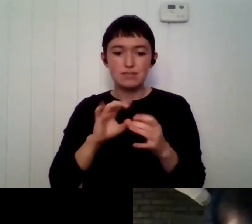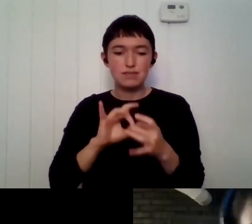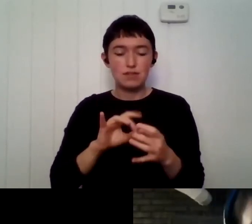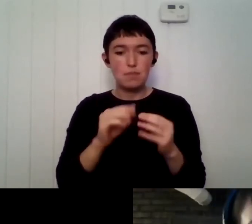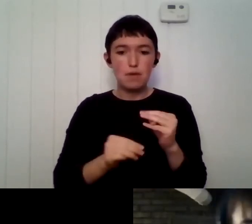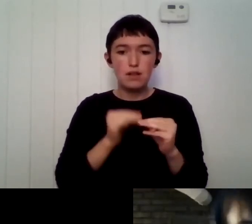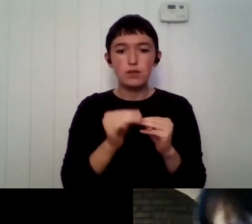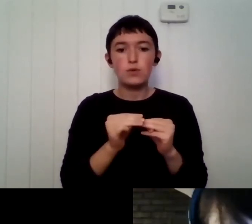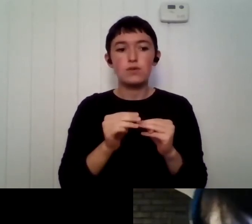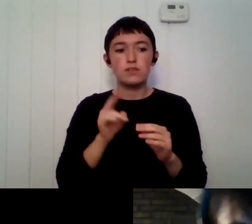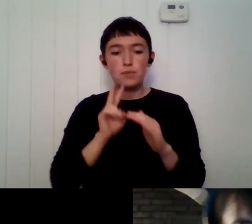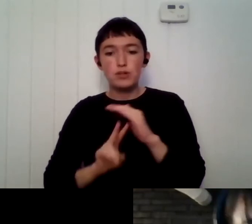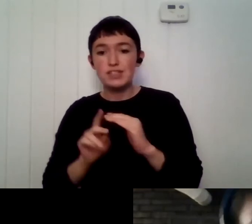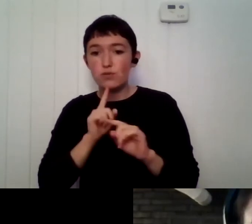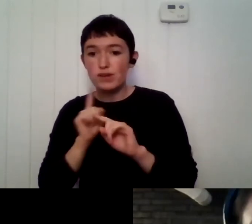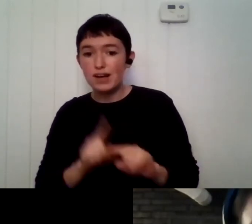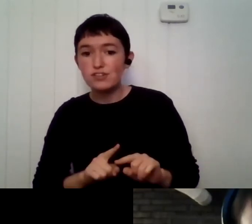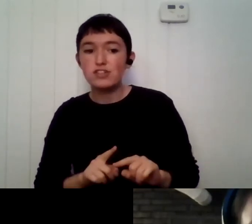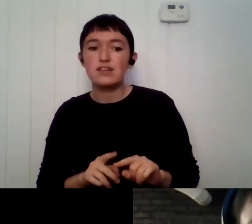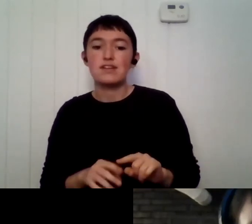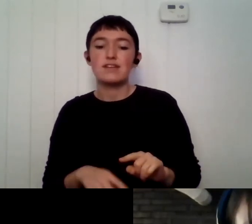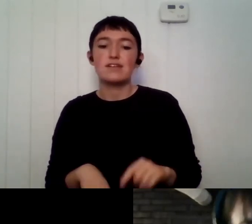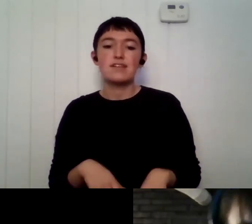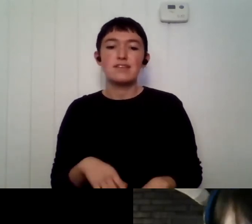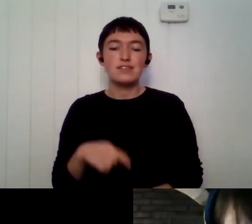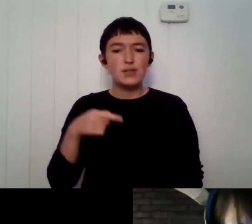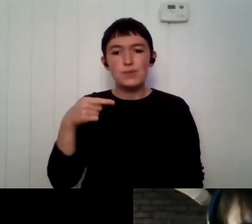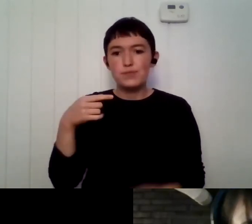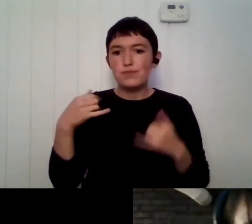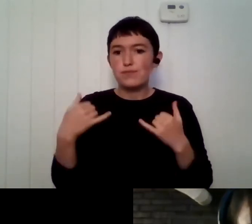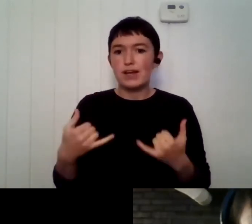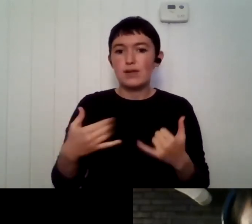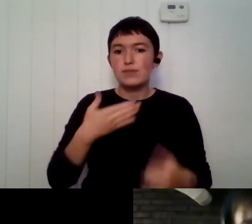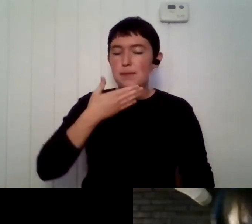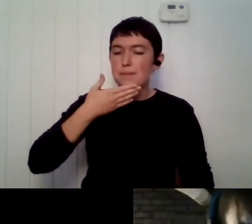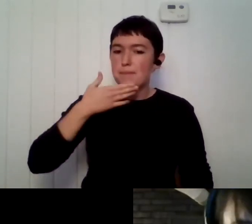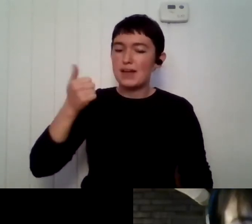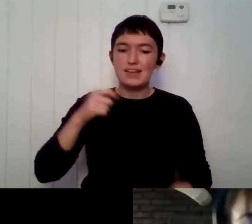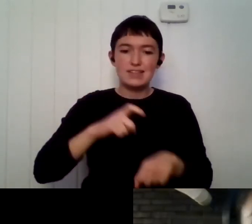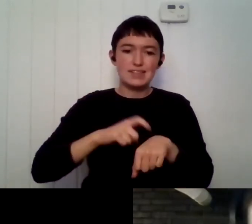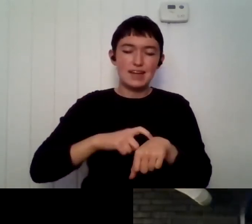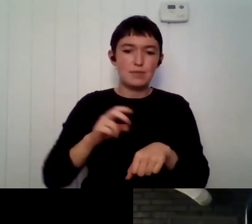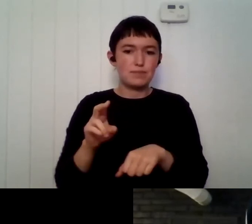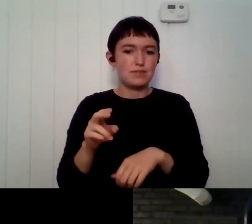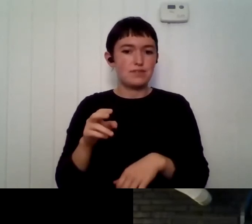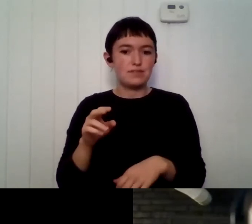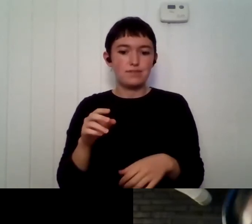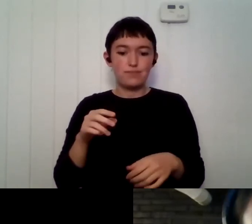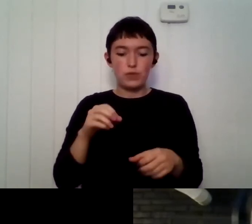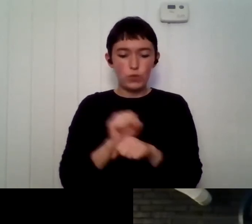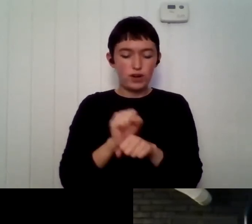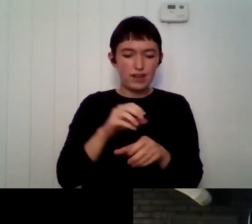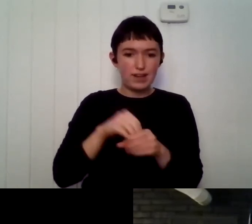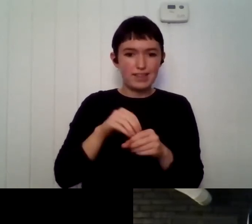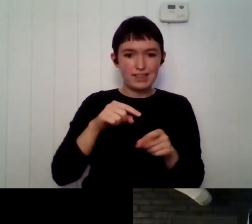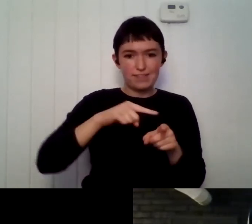reactions, to design molecules. I think this is kind of like the best time to be working in this field. And I guess to anyone who is listening,